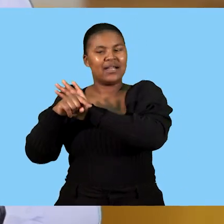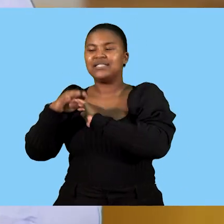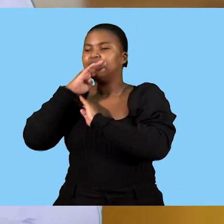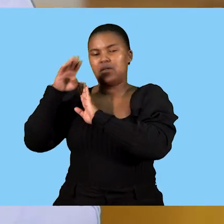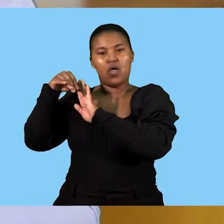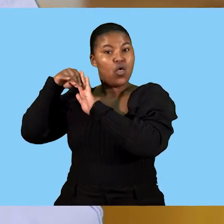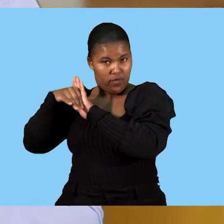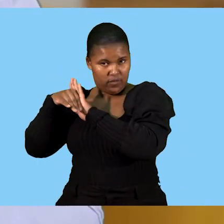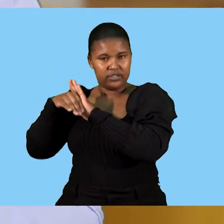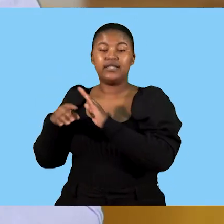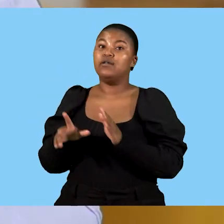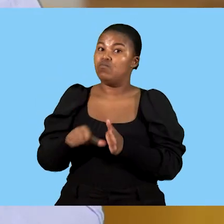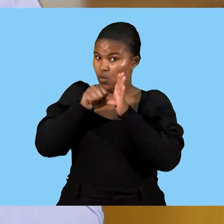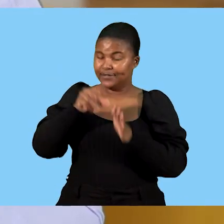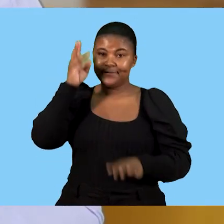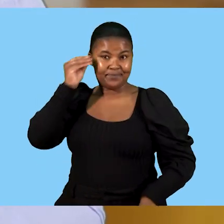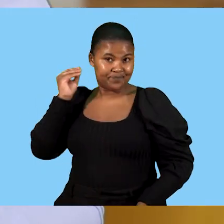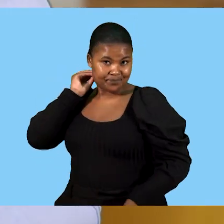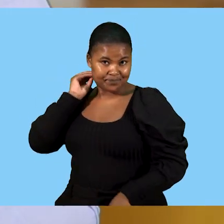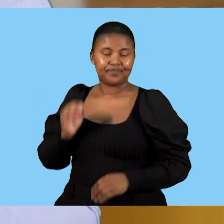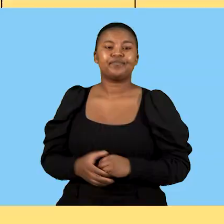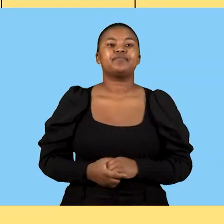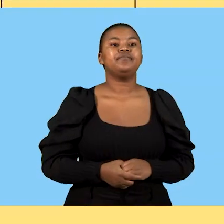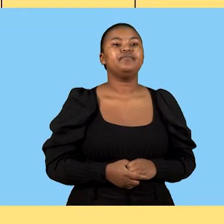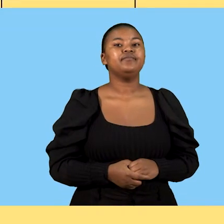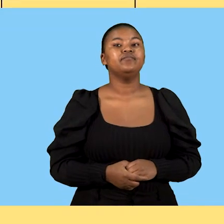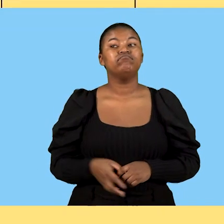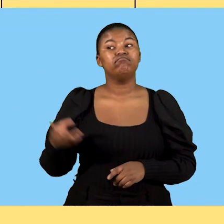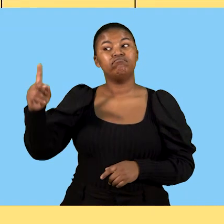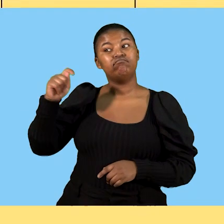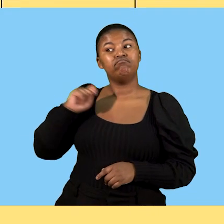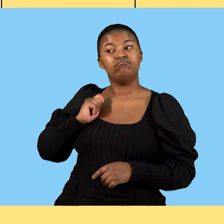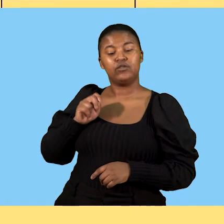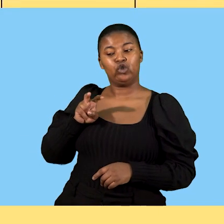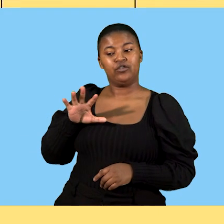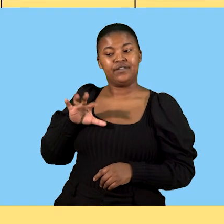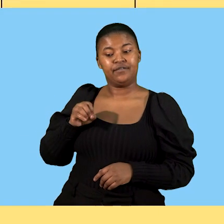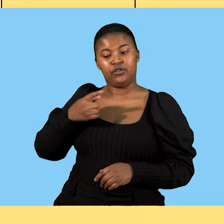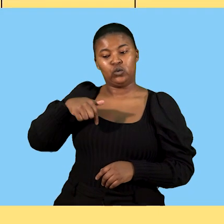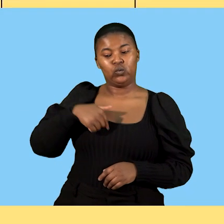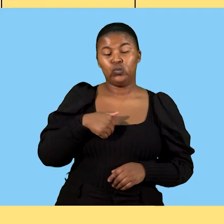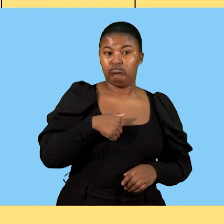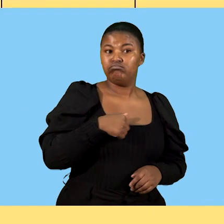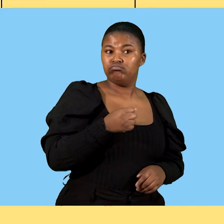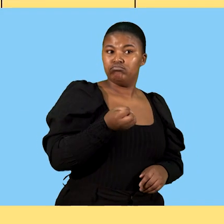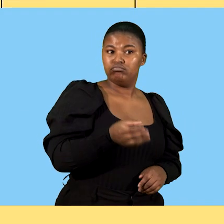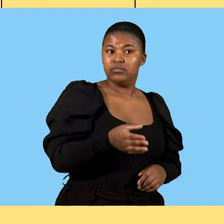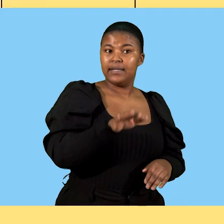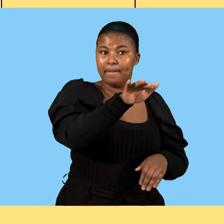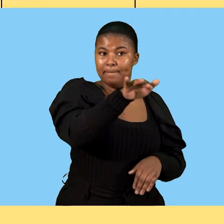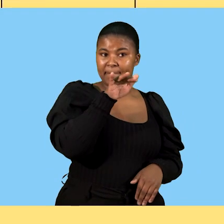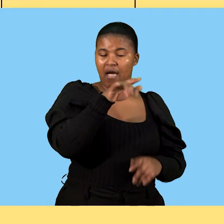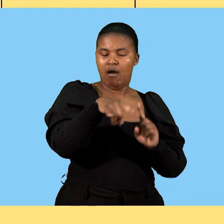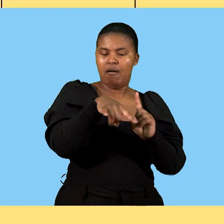minus, that means your account is decreasing. So the moment Baloyi pays us, we come, we debit bank